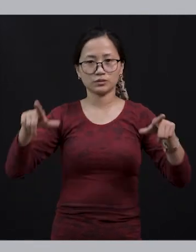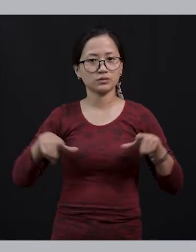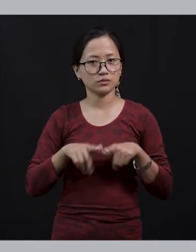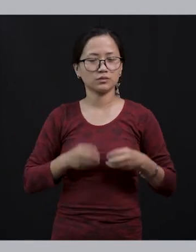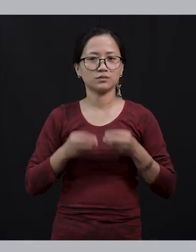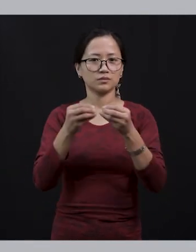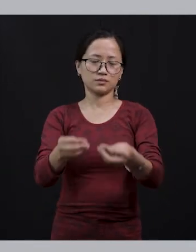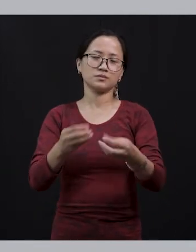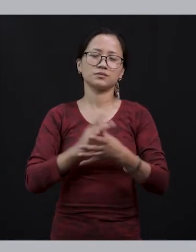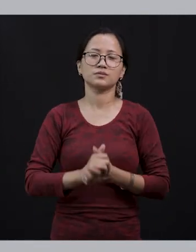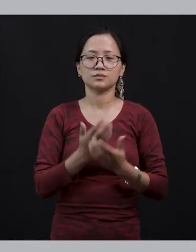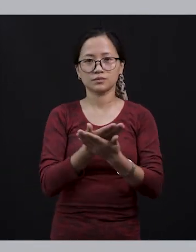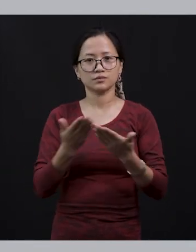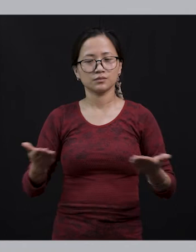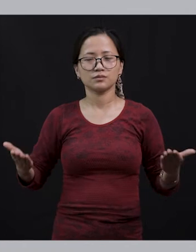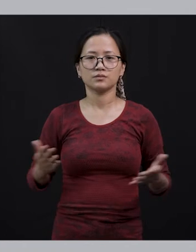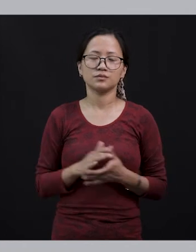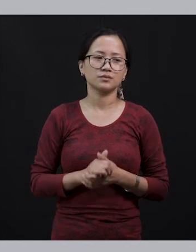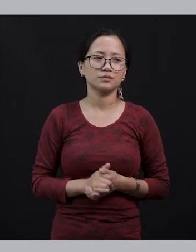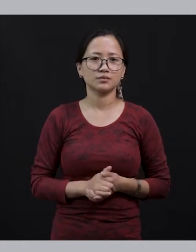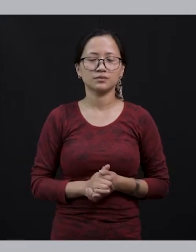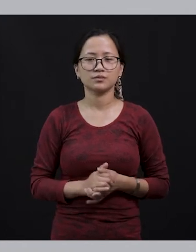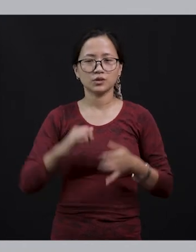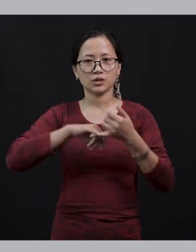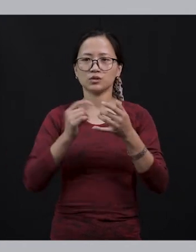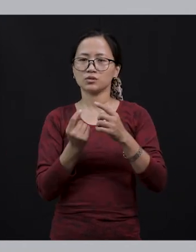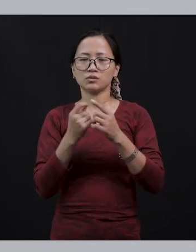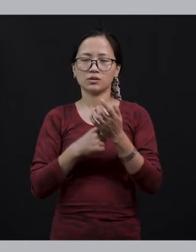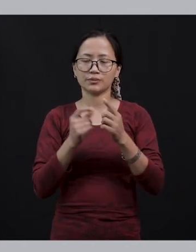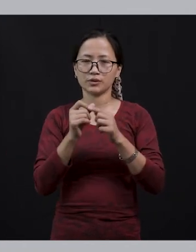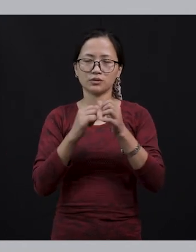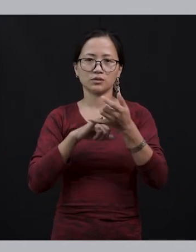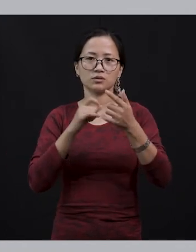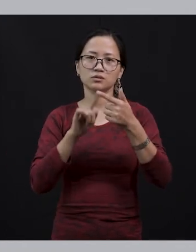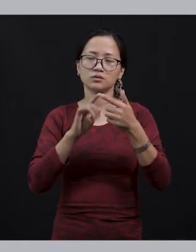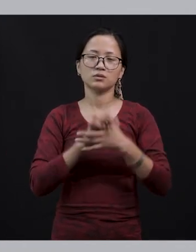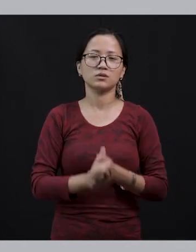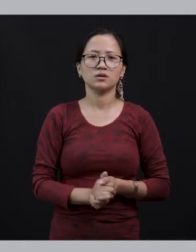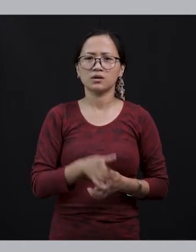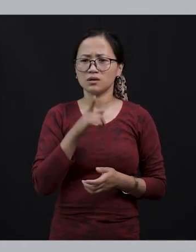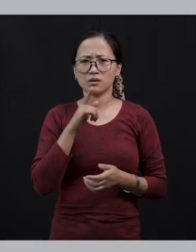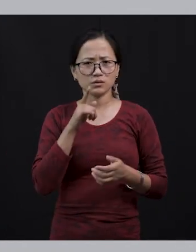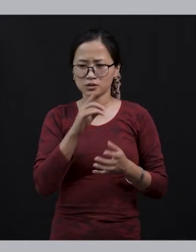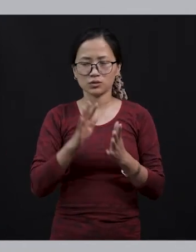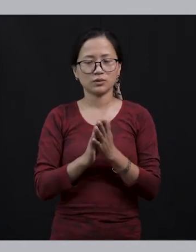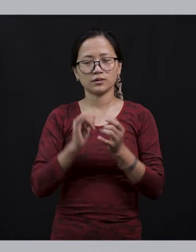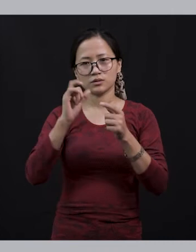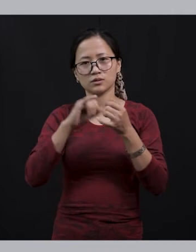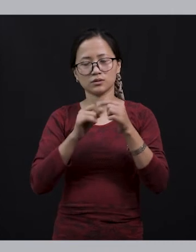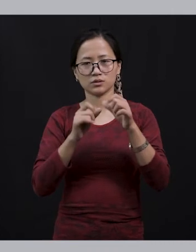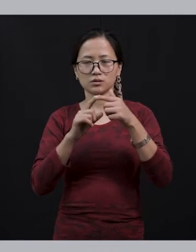was given to them, he was happy to suppress the internal revolts that actually happened only by the